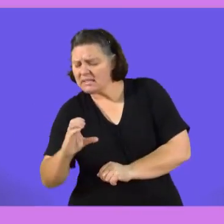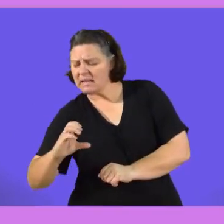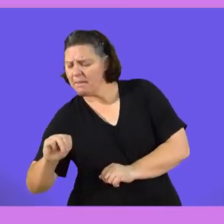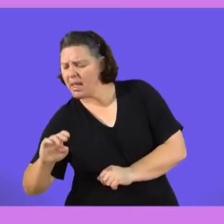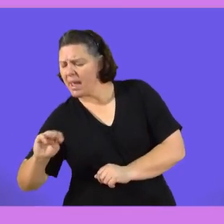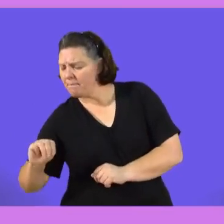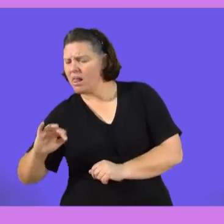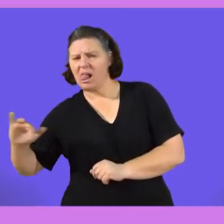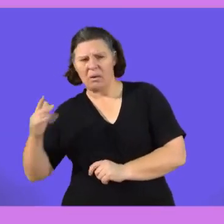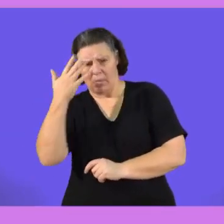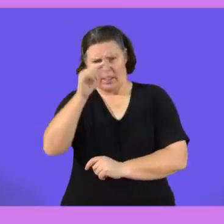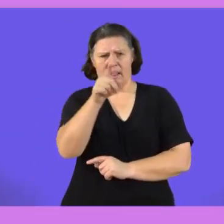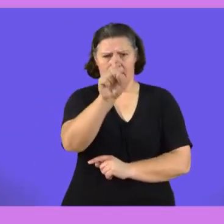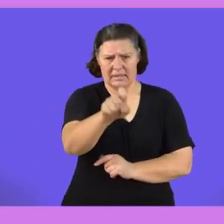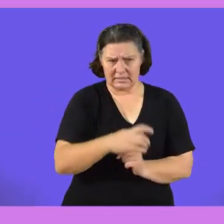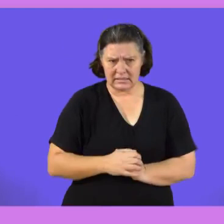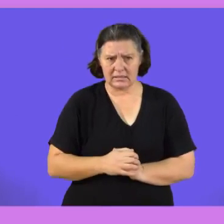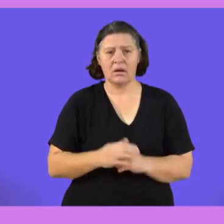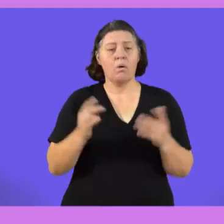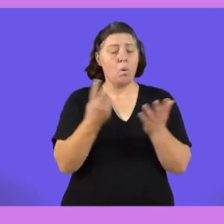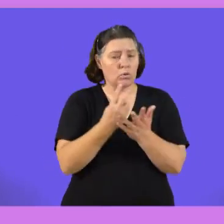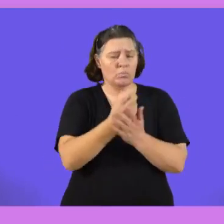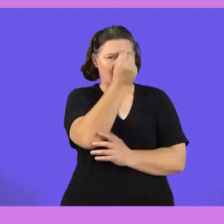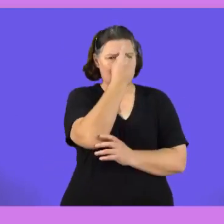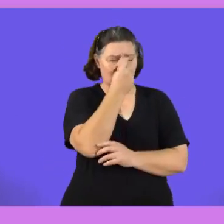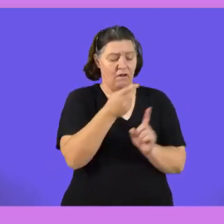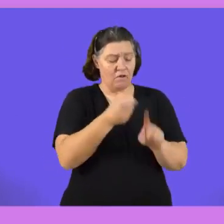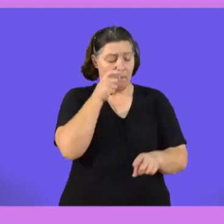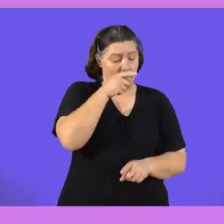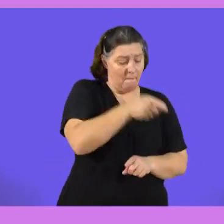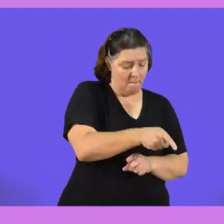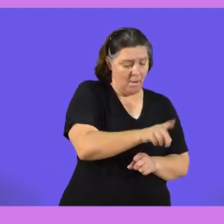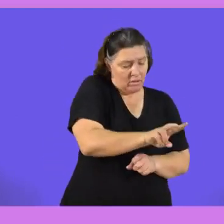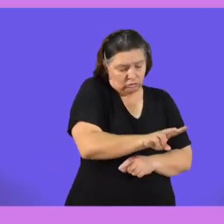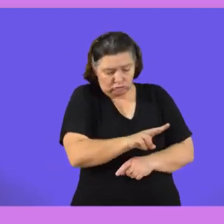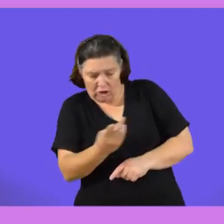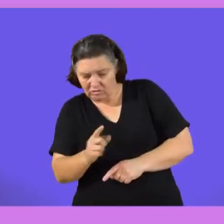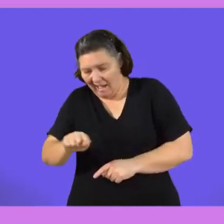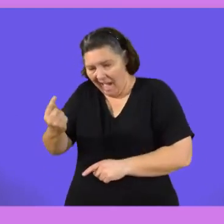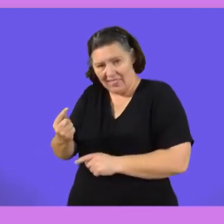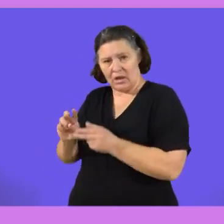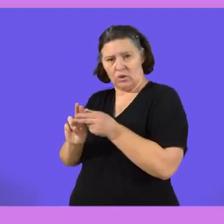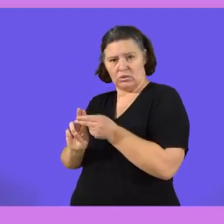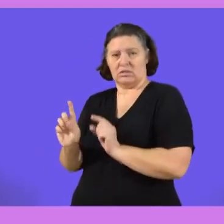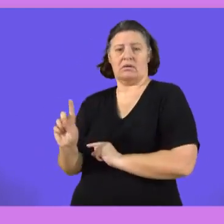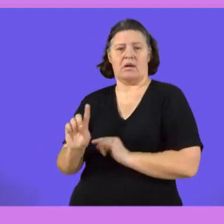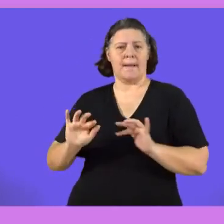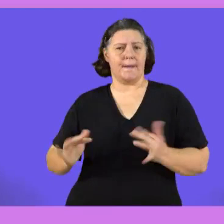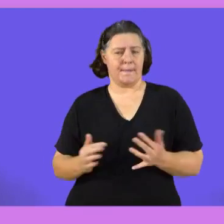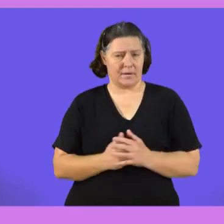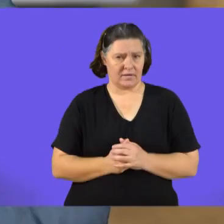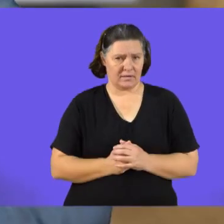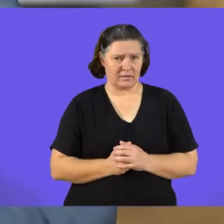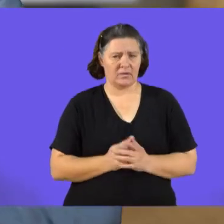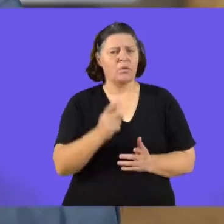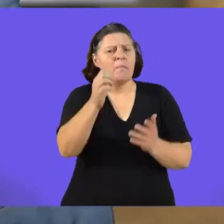metric system. And also you must understand how to convert from one metric unit to another.